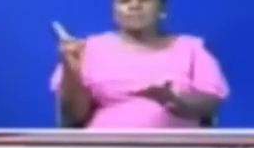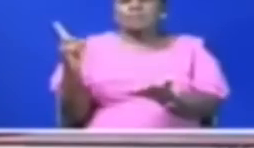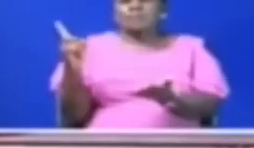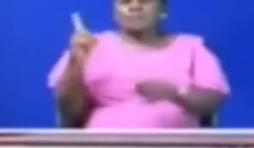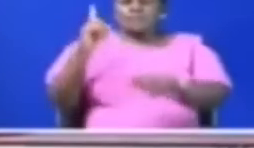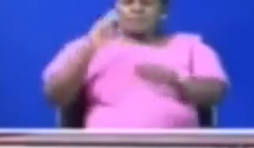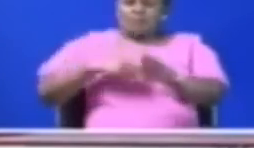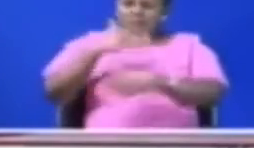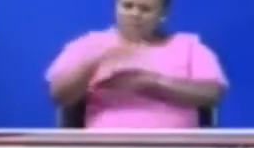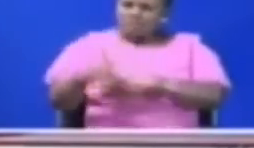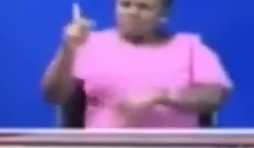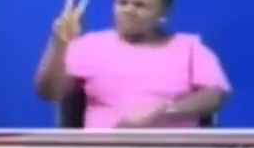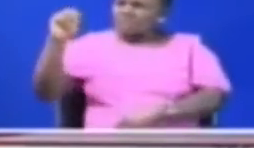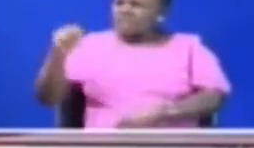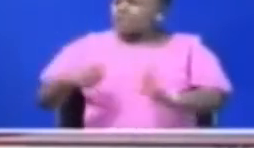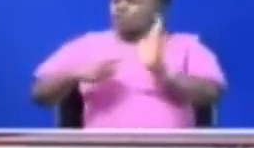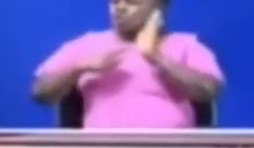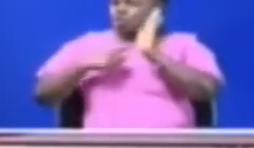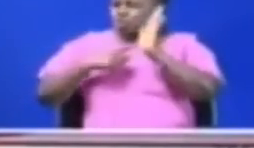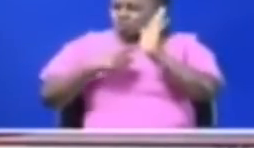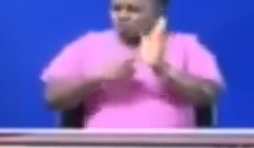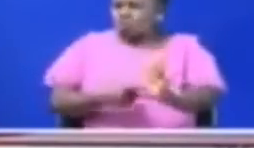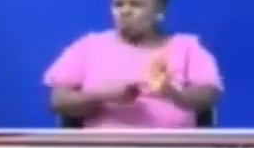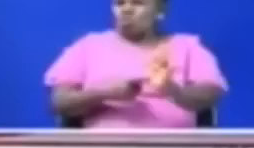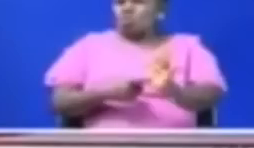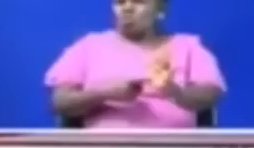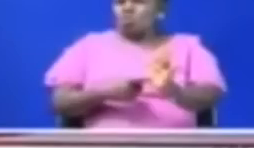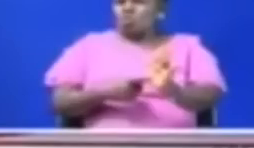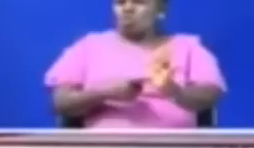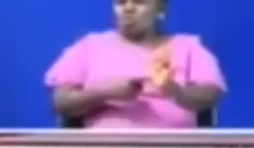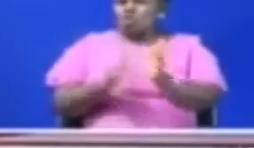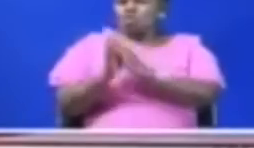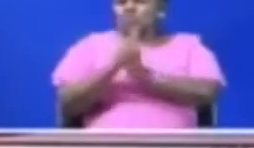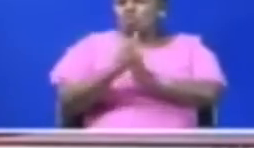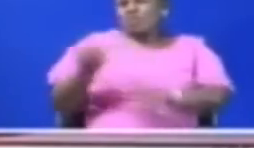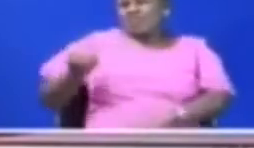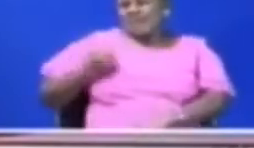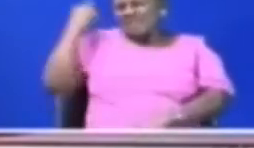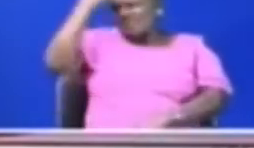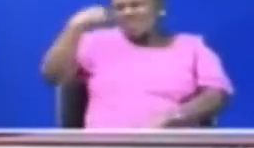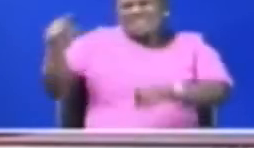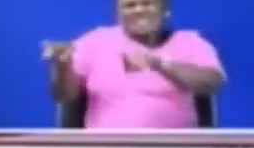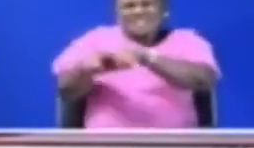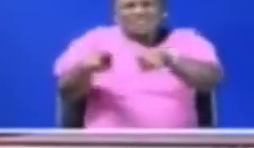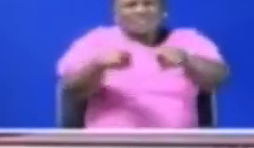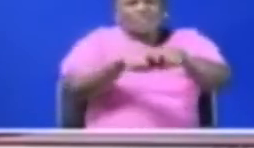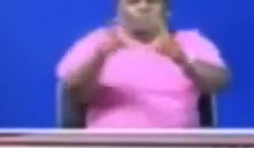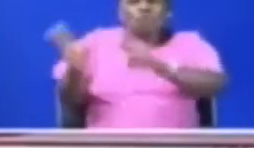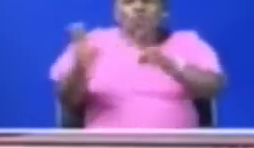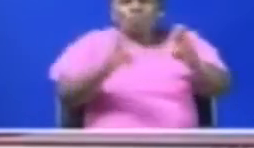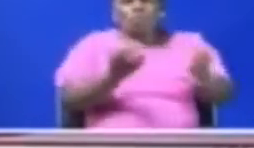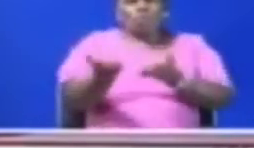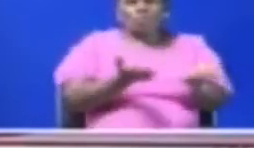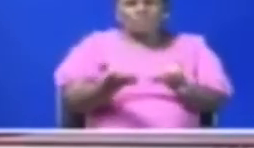Now, moments after KTN News exclusively highlighted the tale of two identical twins, normal